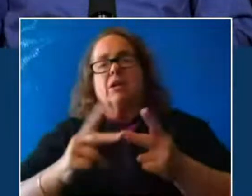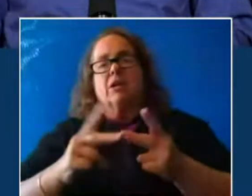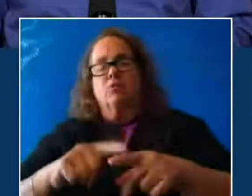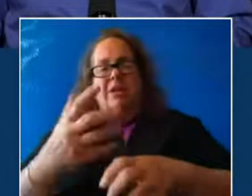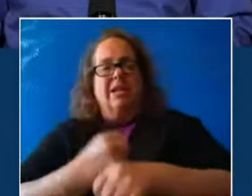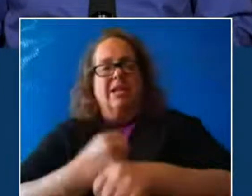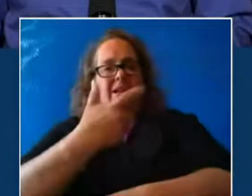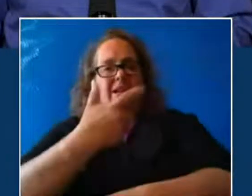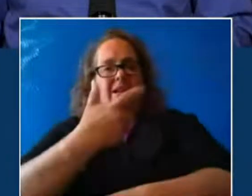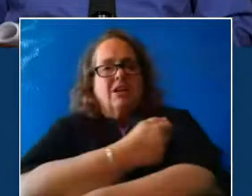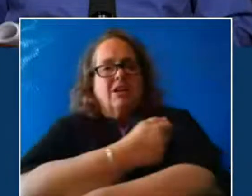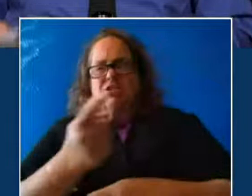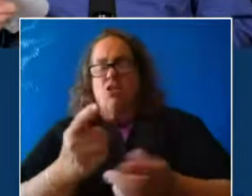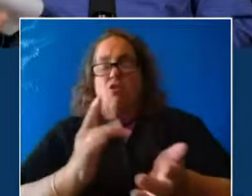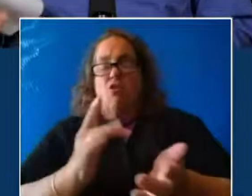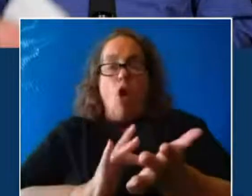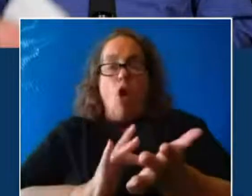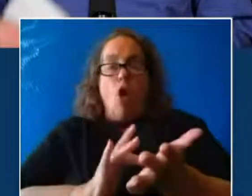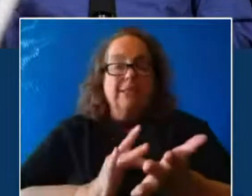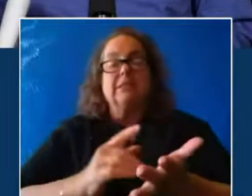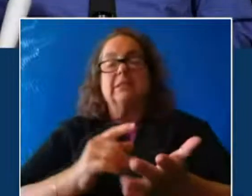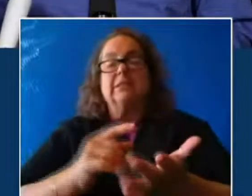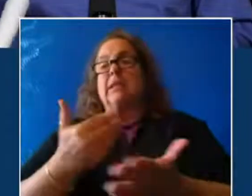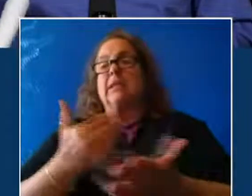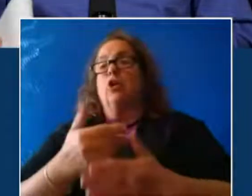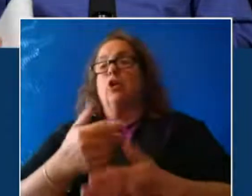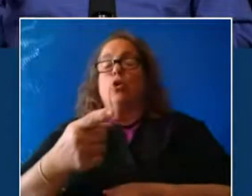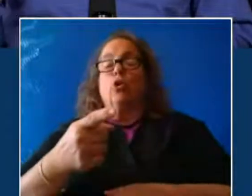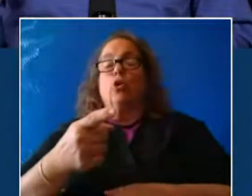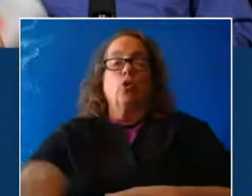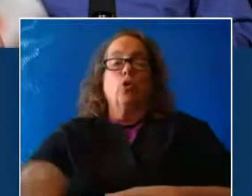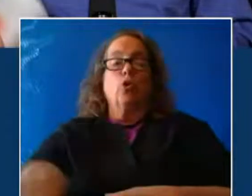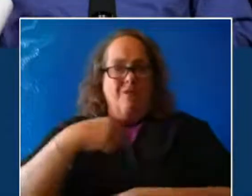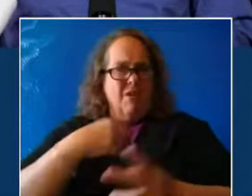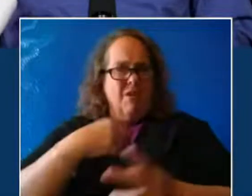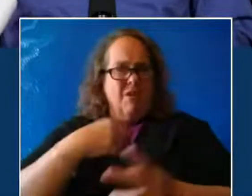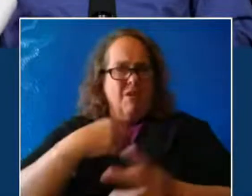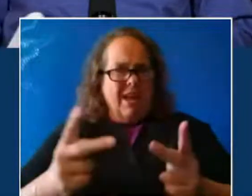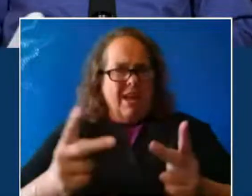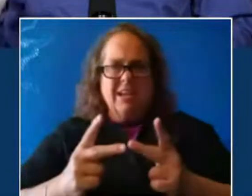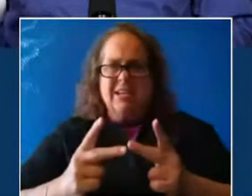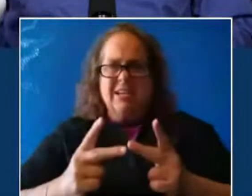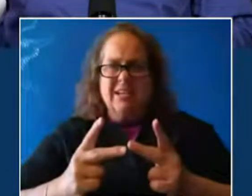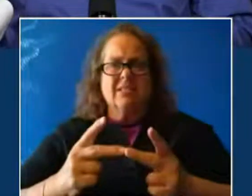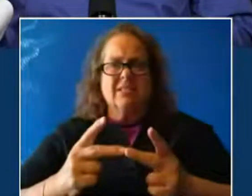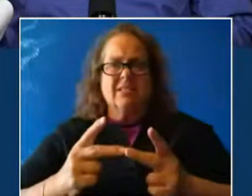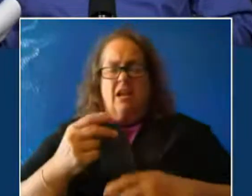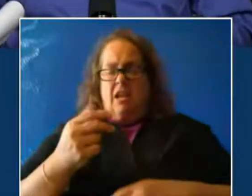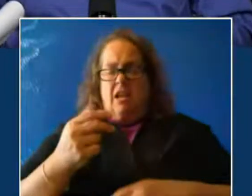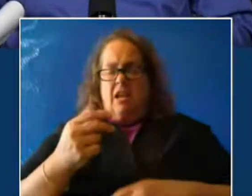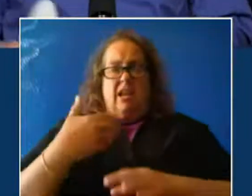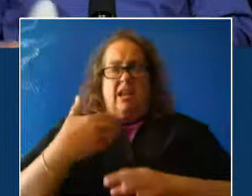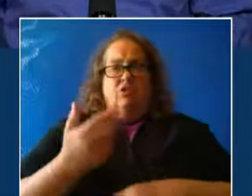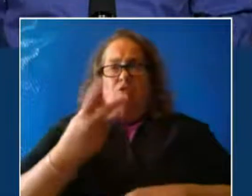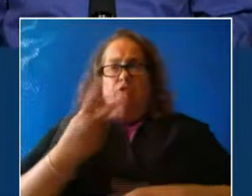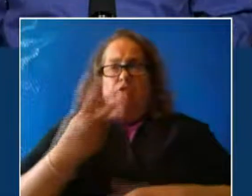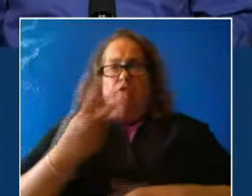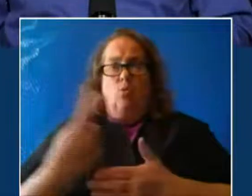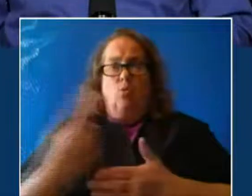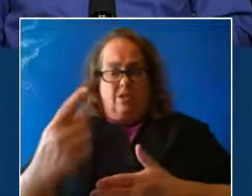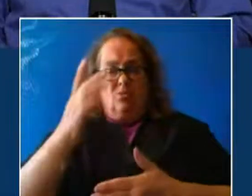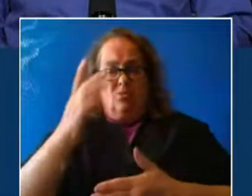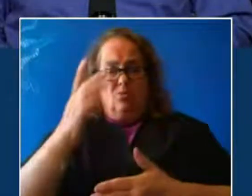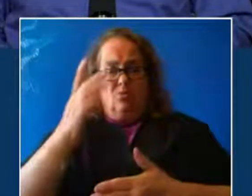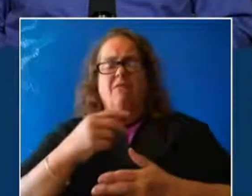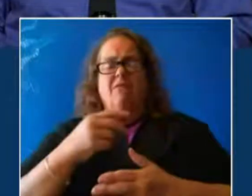you, and progressively in the weeks ahead, there will be more opportunities even in other areas as we expand now